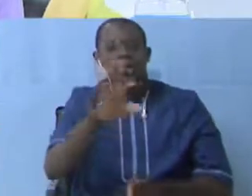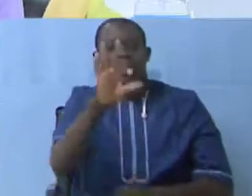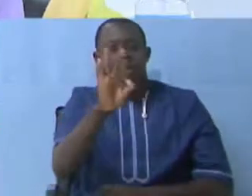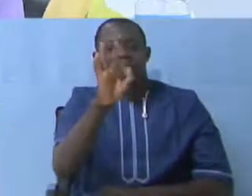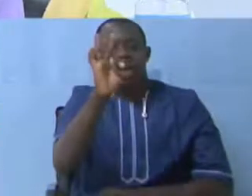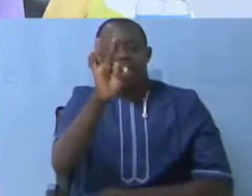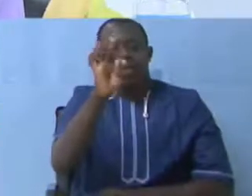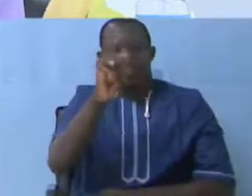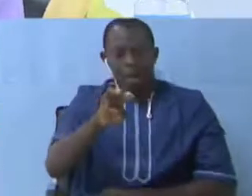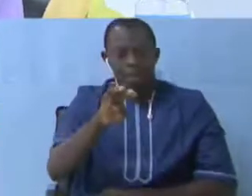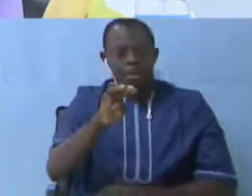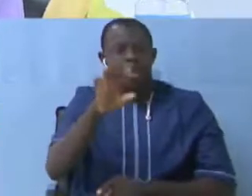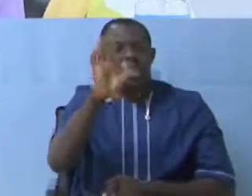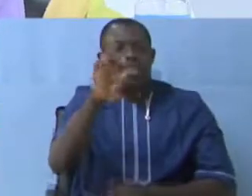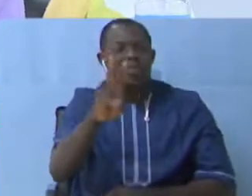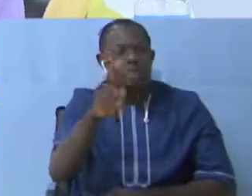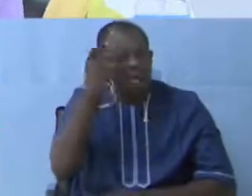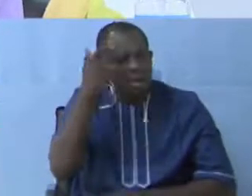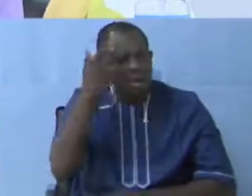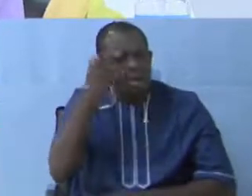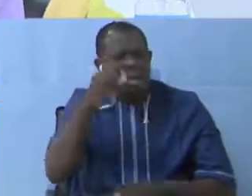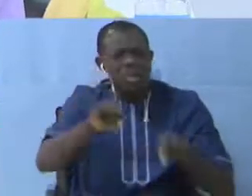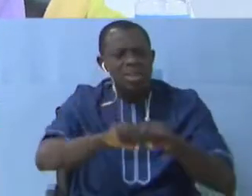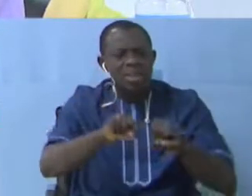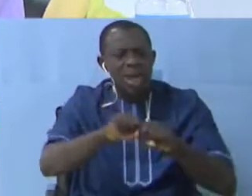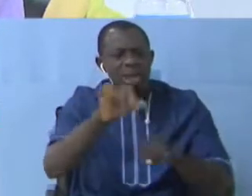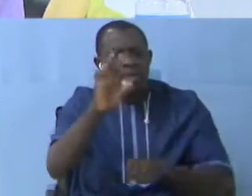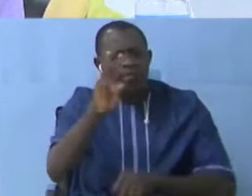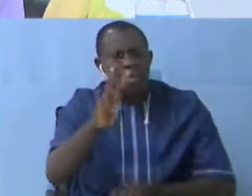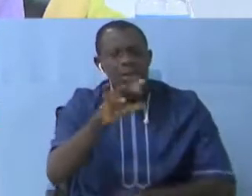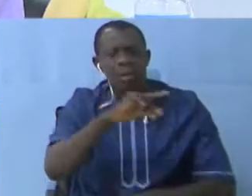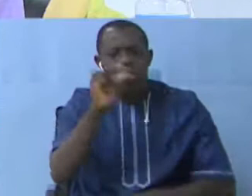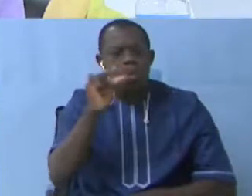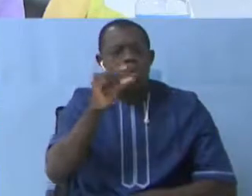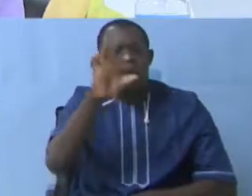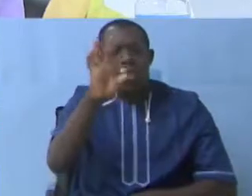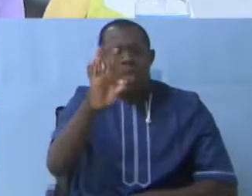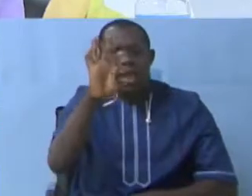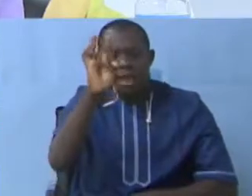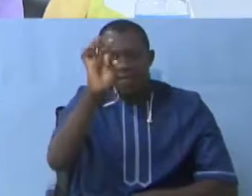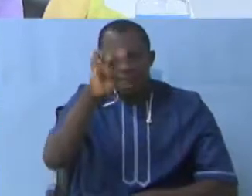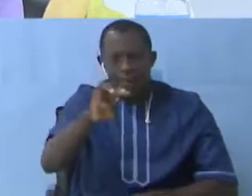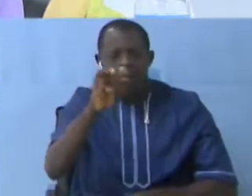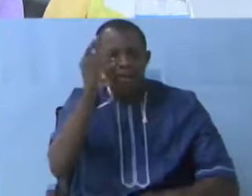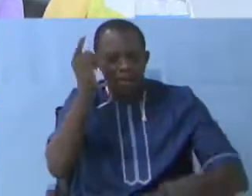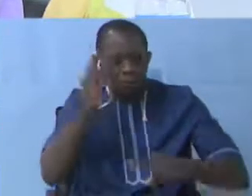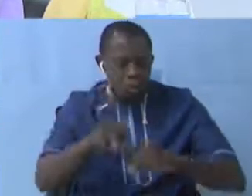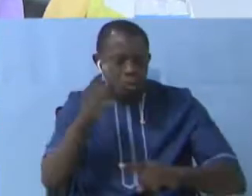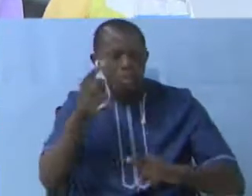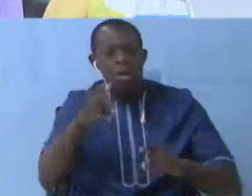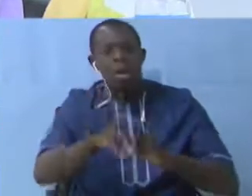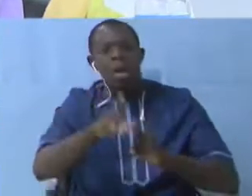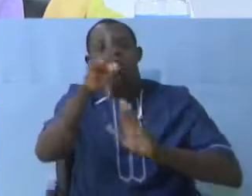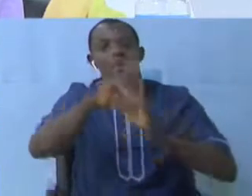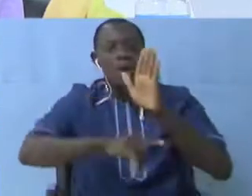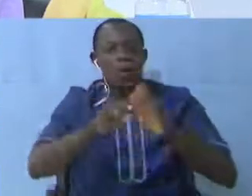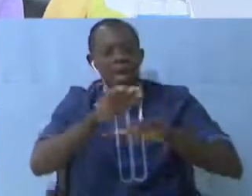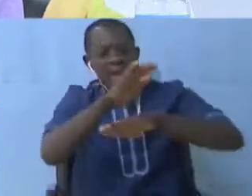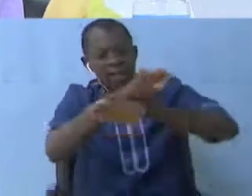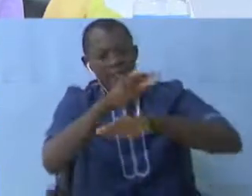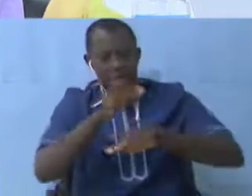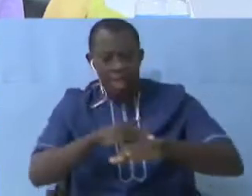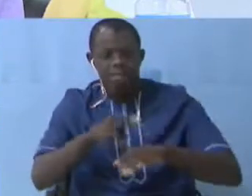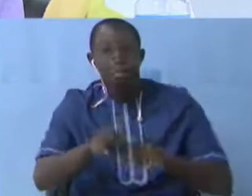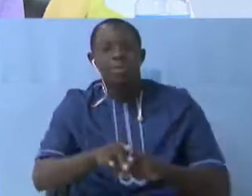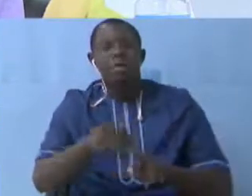edition in the evening. TFM nag daal di oote nag benn jotaay bu gaaw ci ngoon gi. So they asked us to really